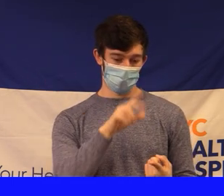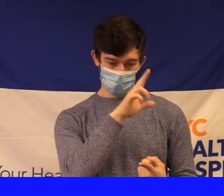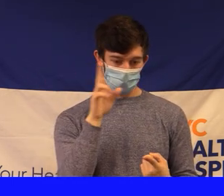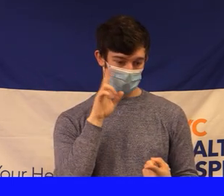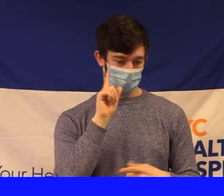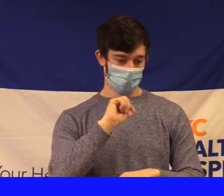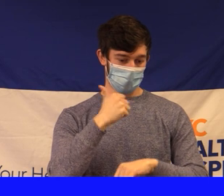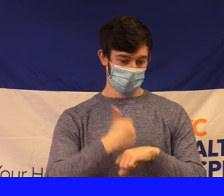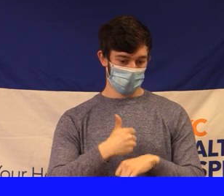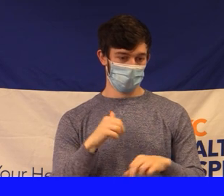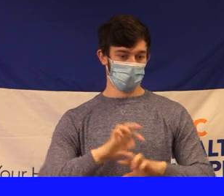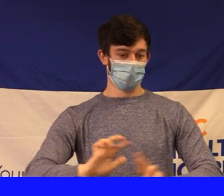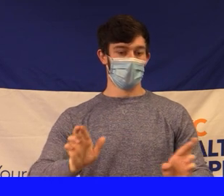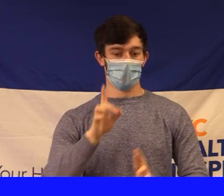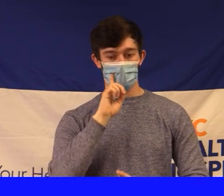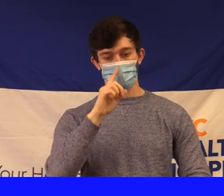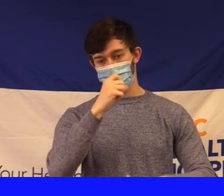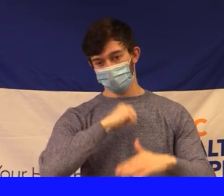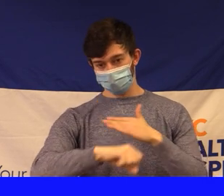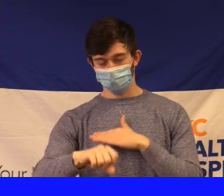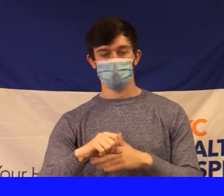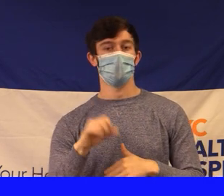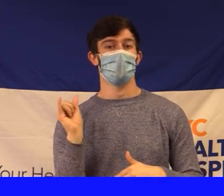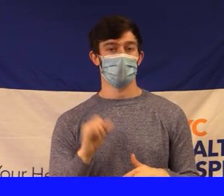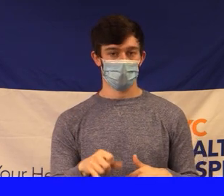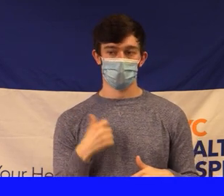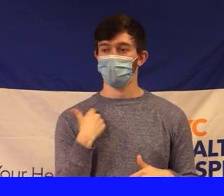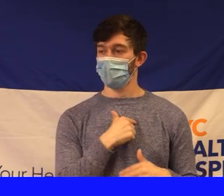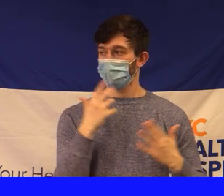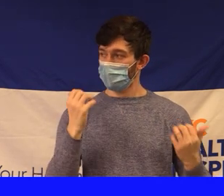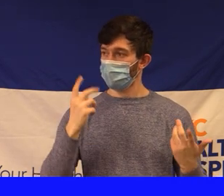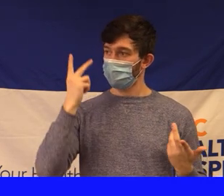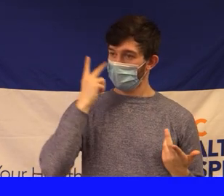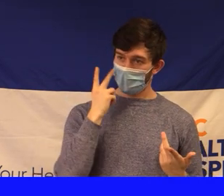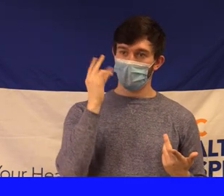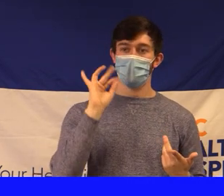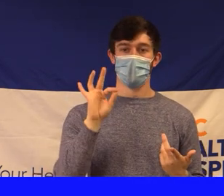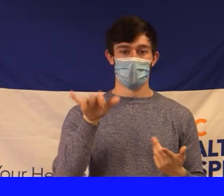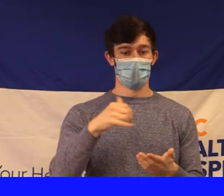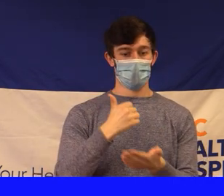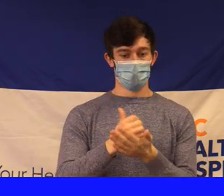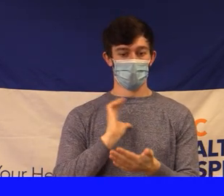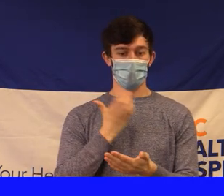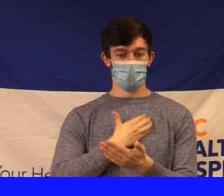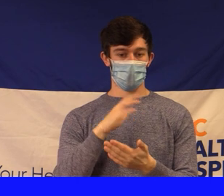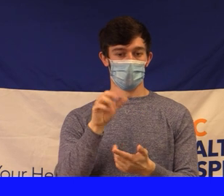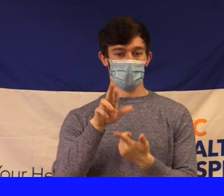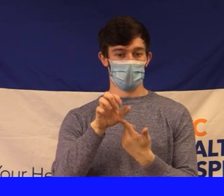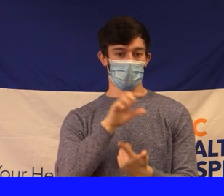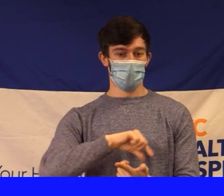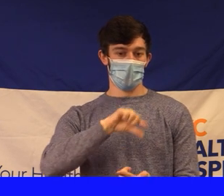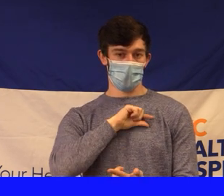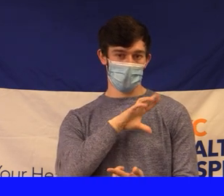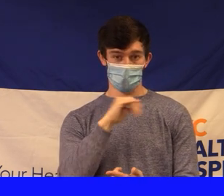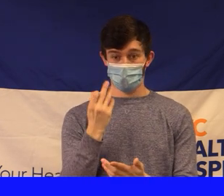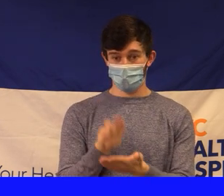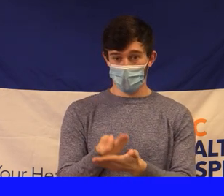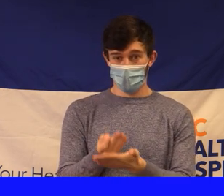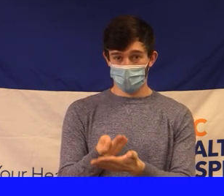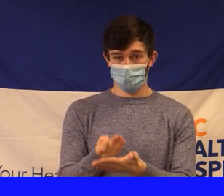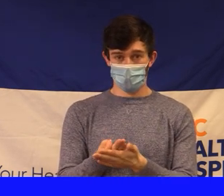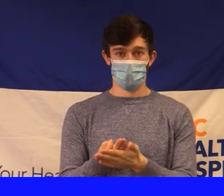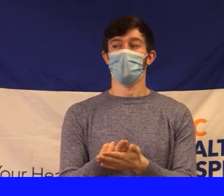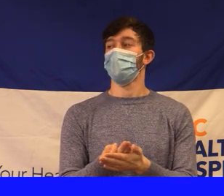delivery. So we would like to experiment with that to see if that it helps improve the quality of care and the financial return we